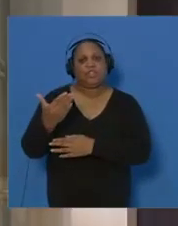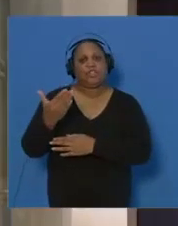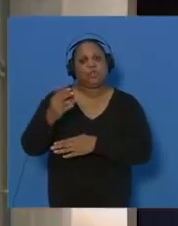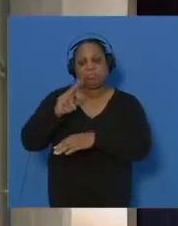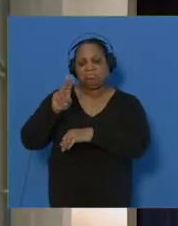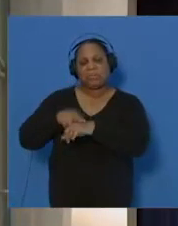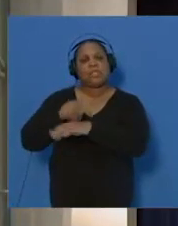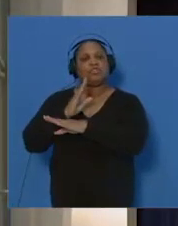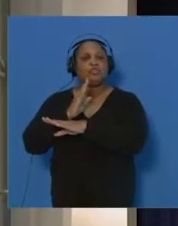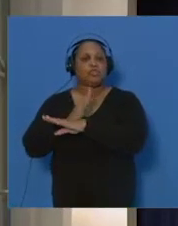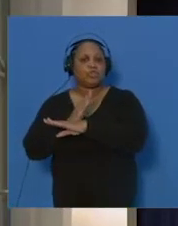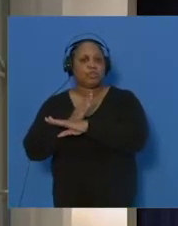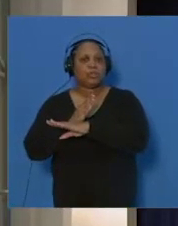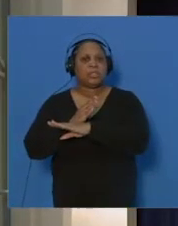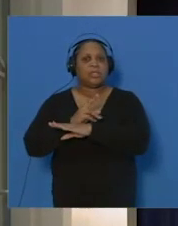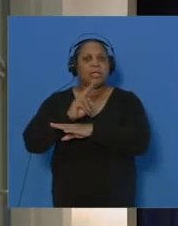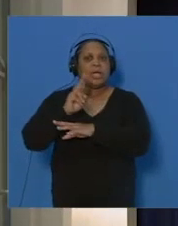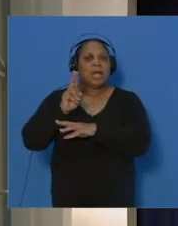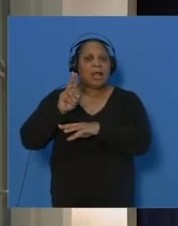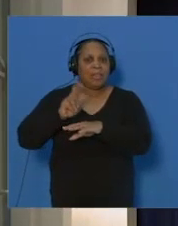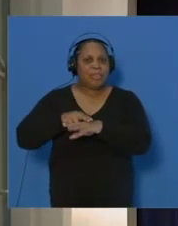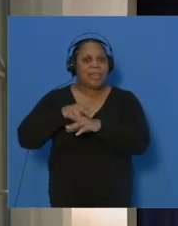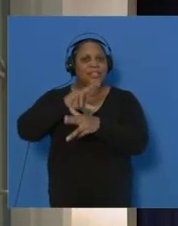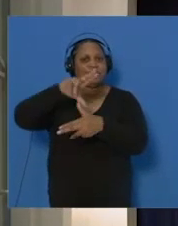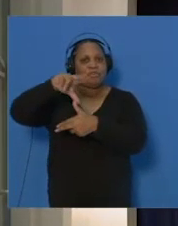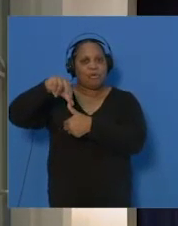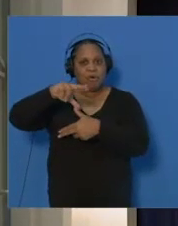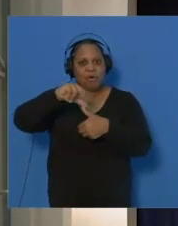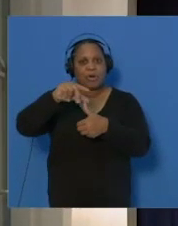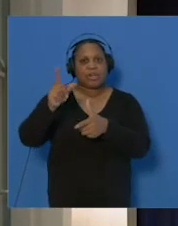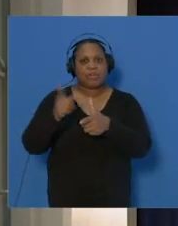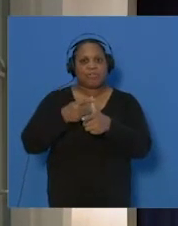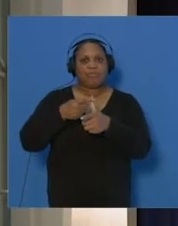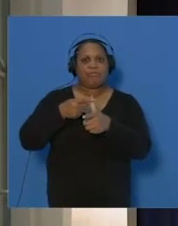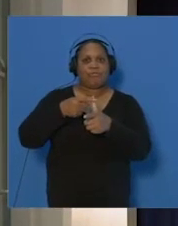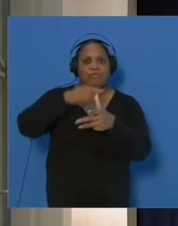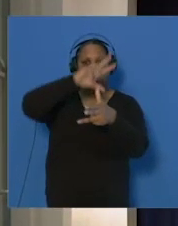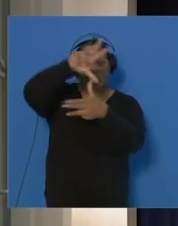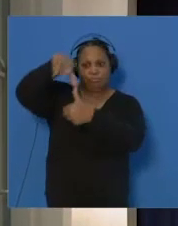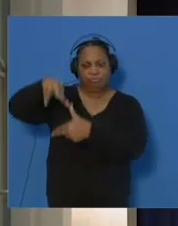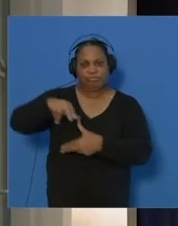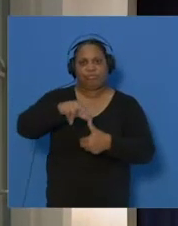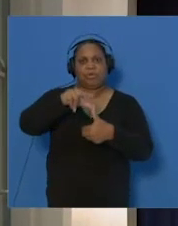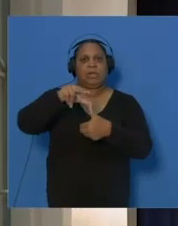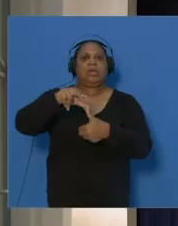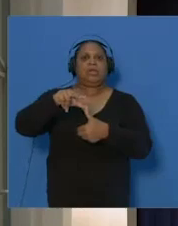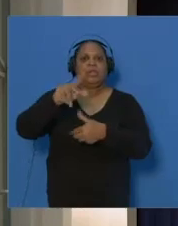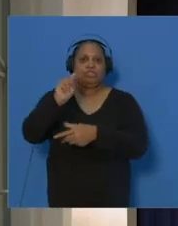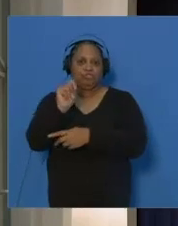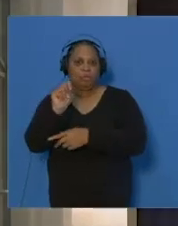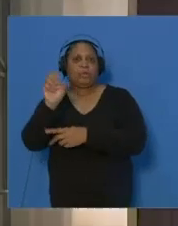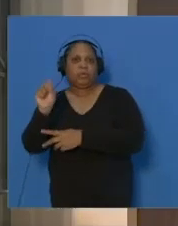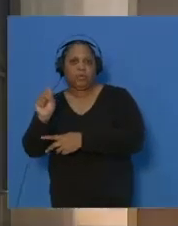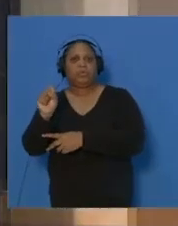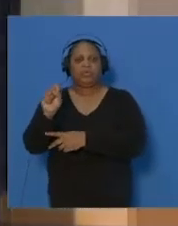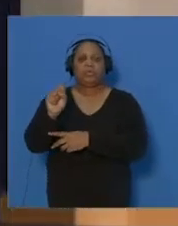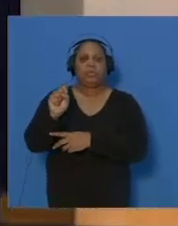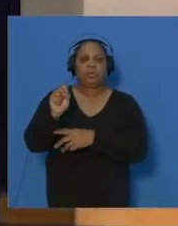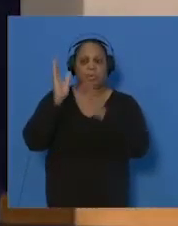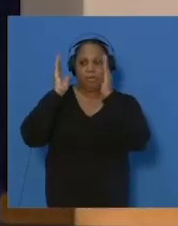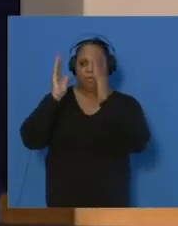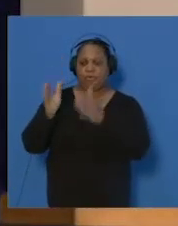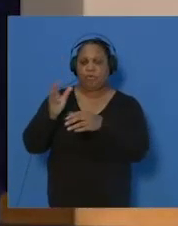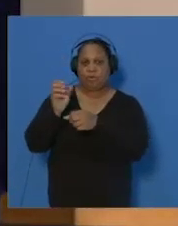Minister, yesterday the National Hurricane Center issued a notice for the first tropical outlook for the season. With all attention focused on